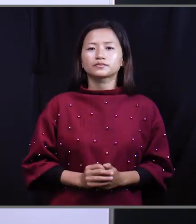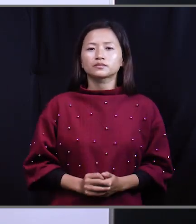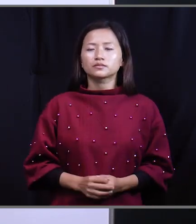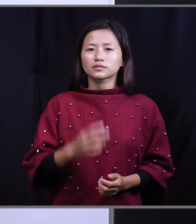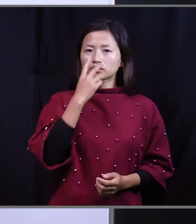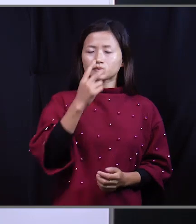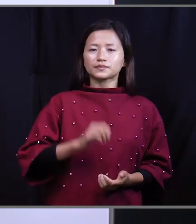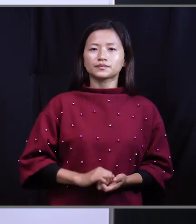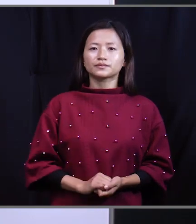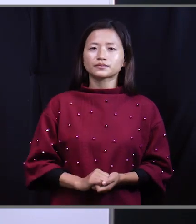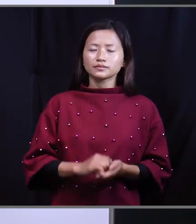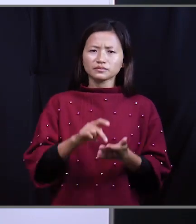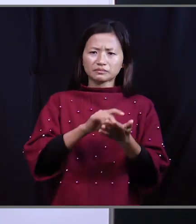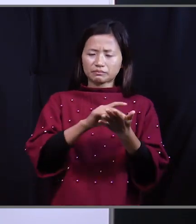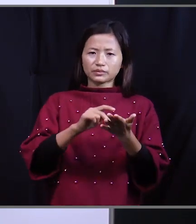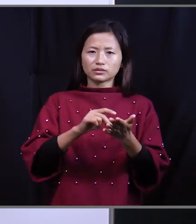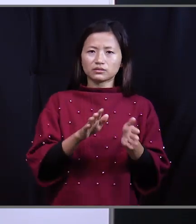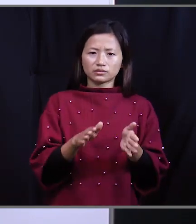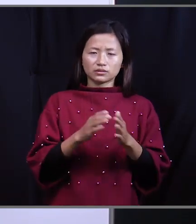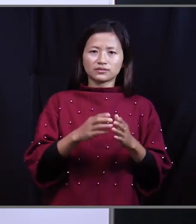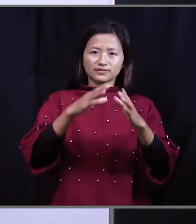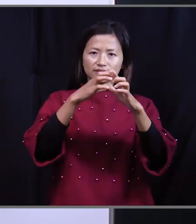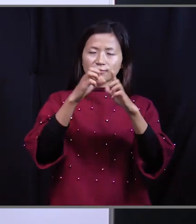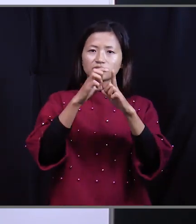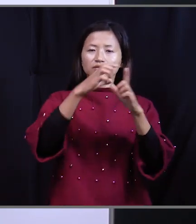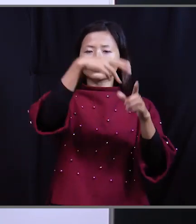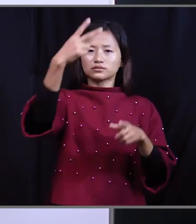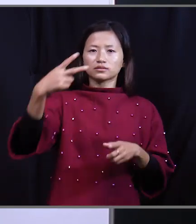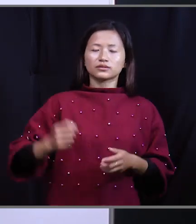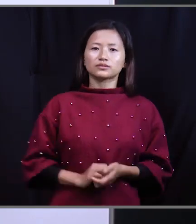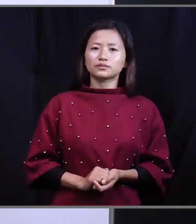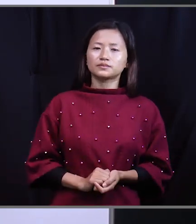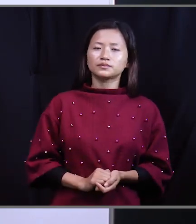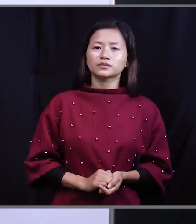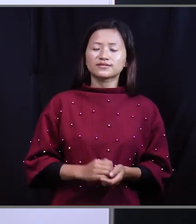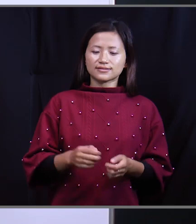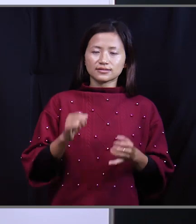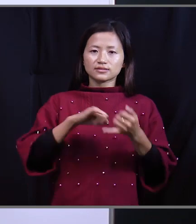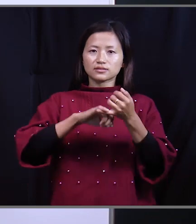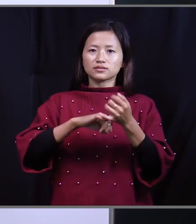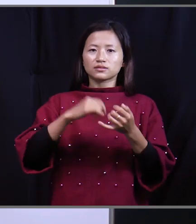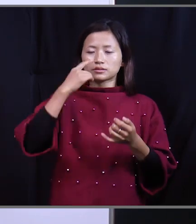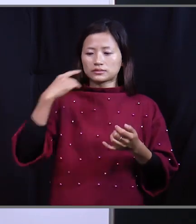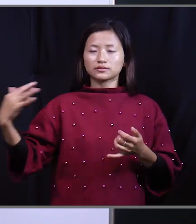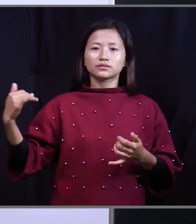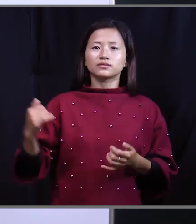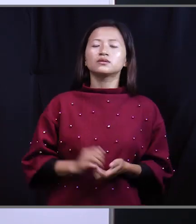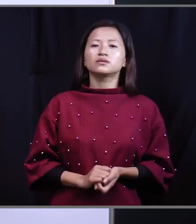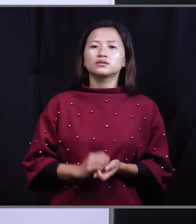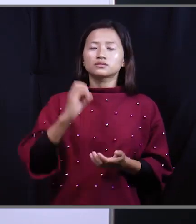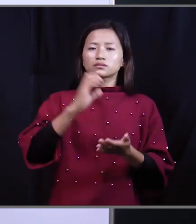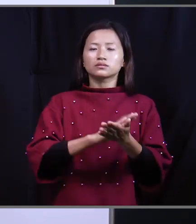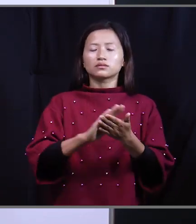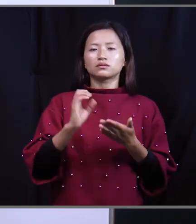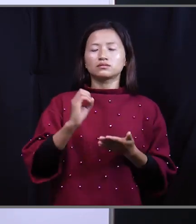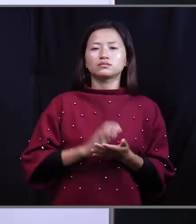see this particular diagram. See, you will see an X type of diagram. The sister chromatids, these are the sister chromatids, okay?